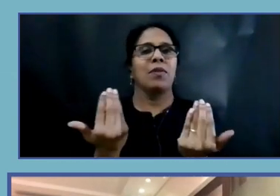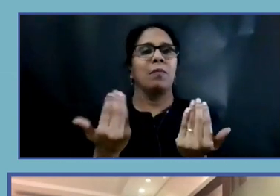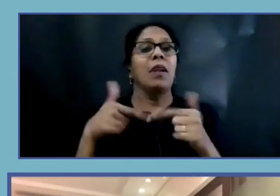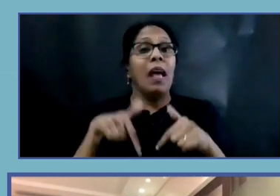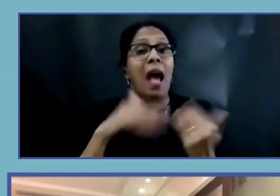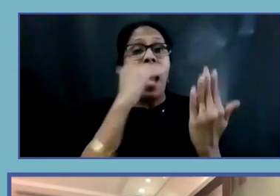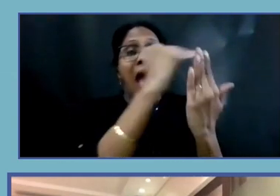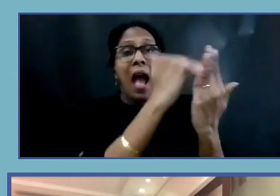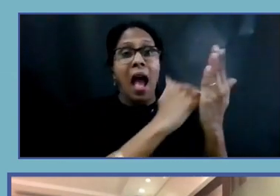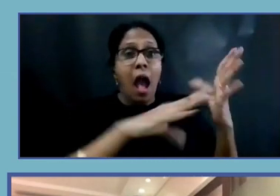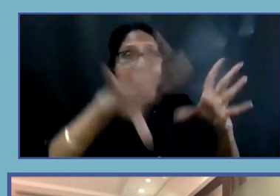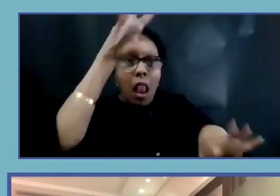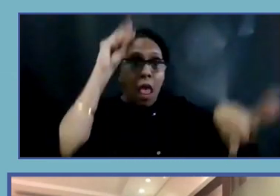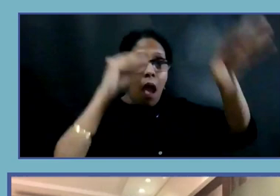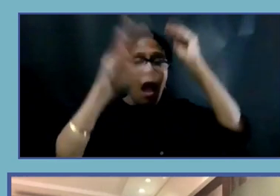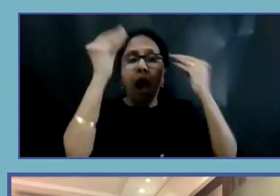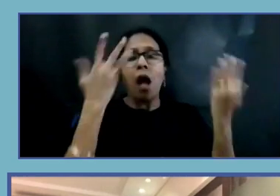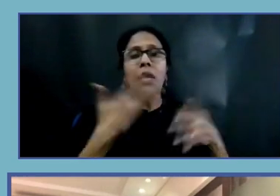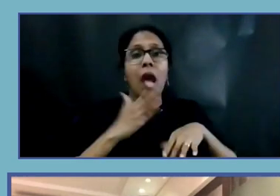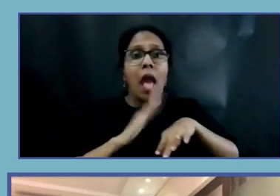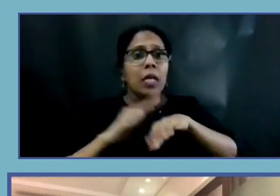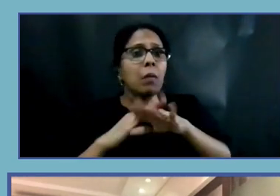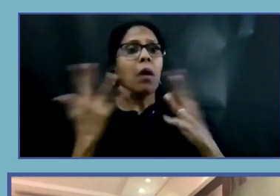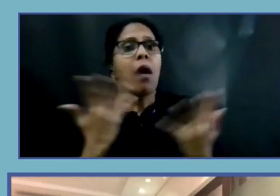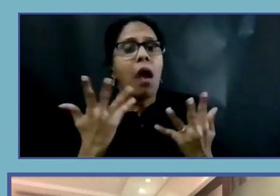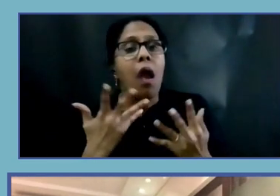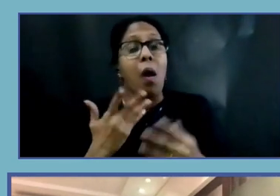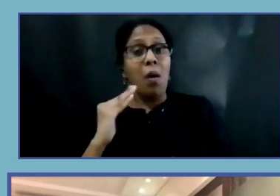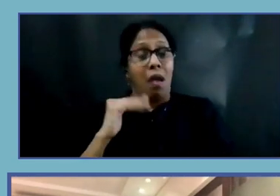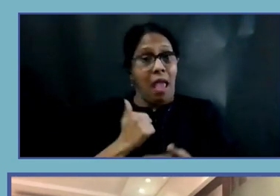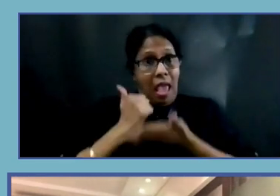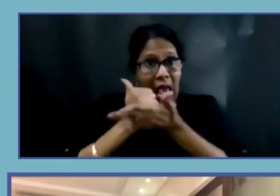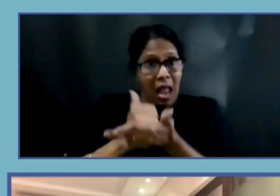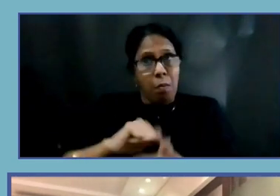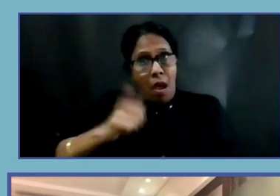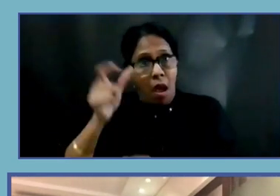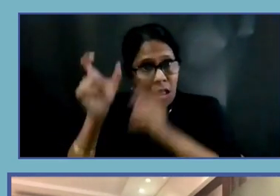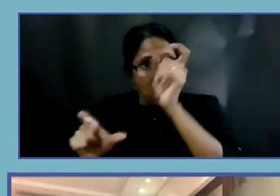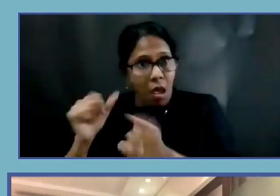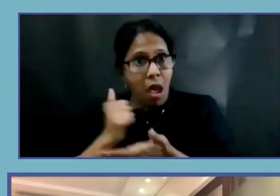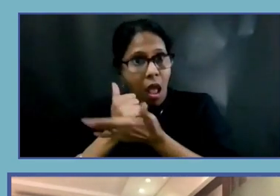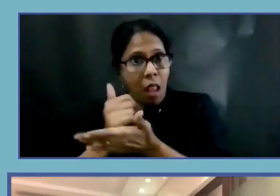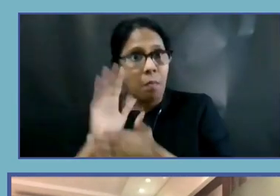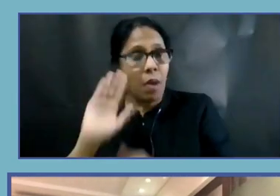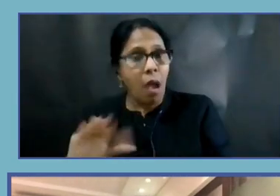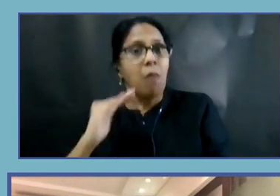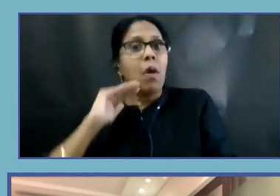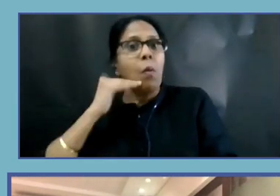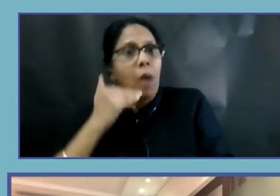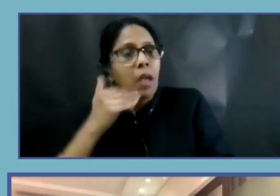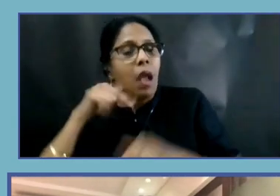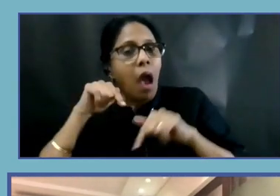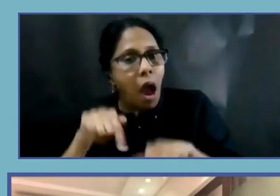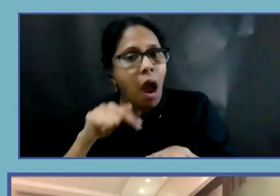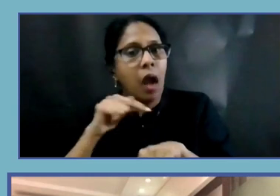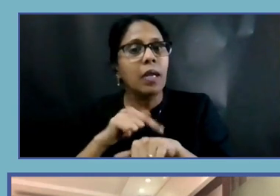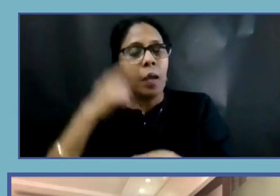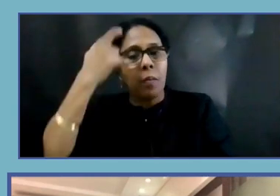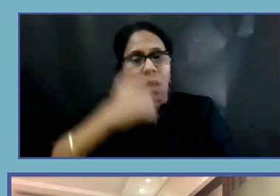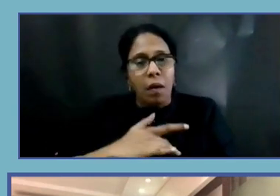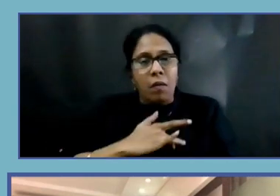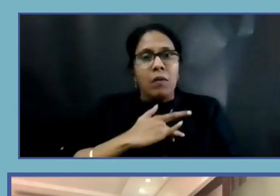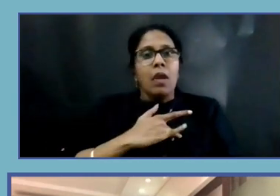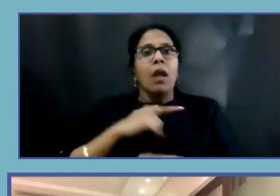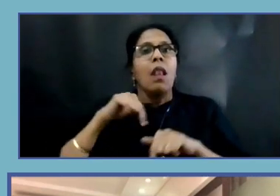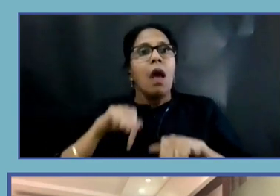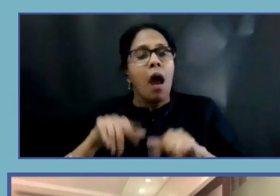the whole experience was that when you try to help others, that's the time you will realize how powerful you are. You have to go